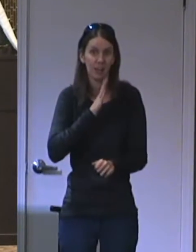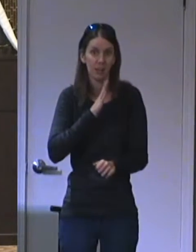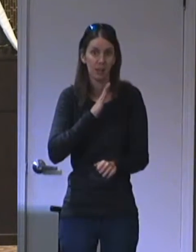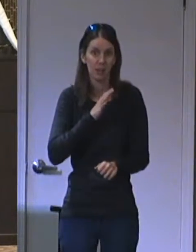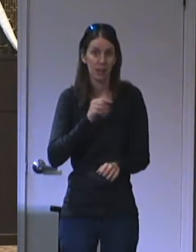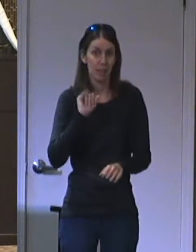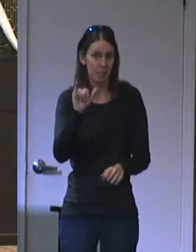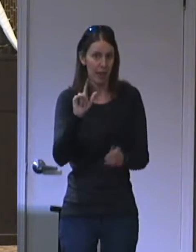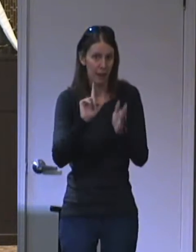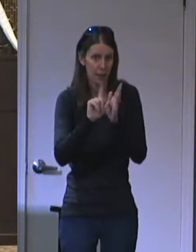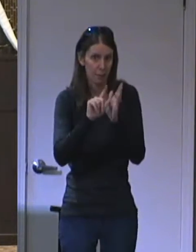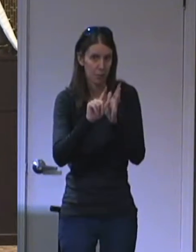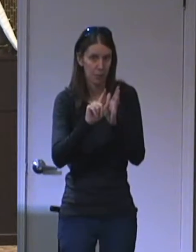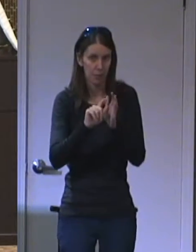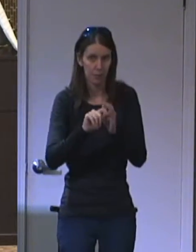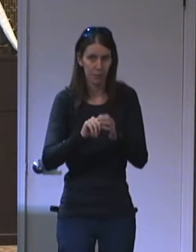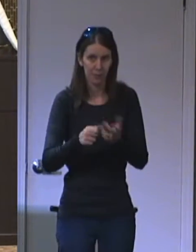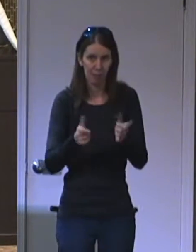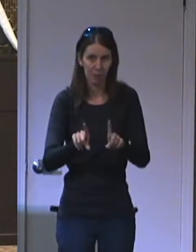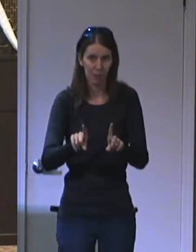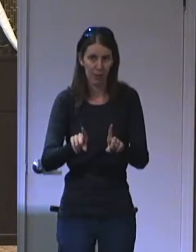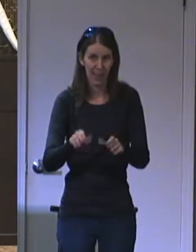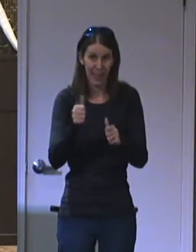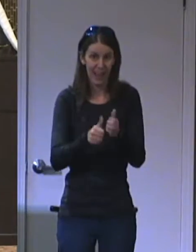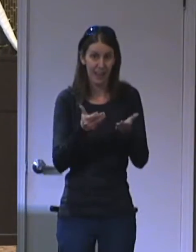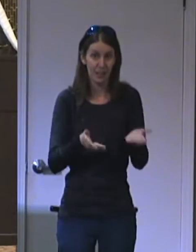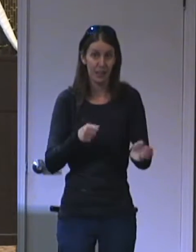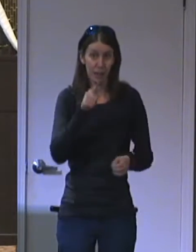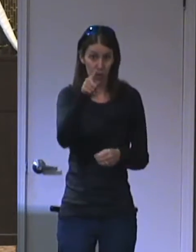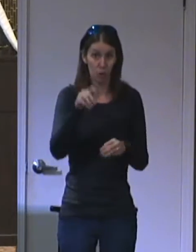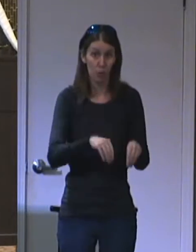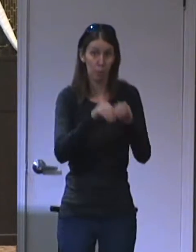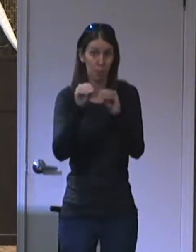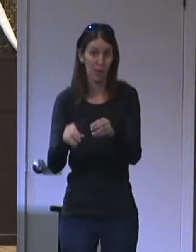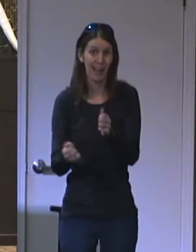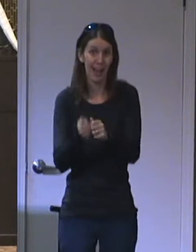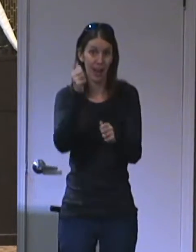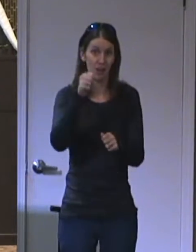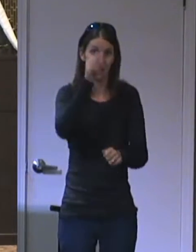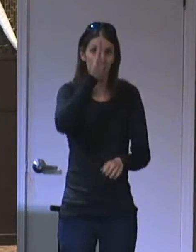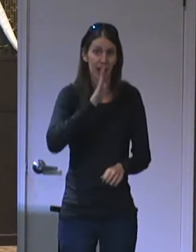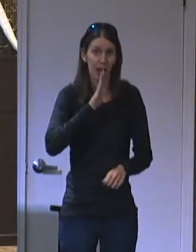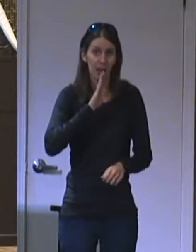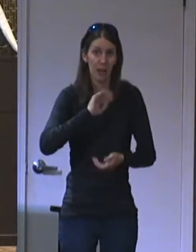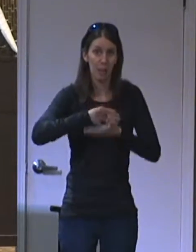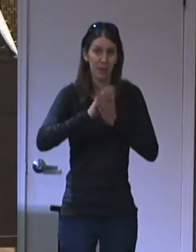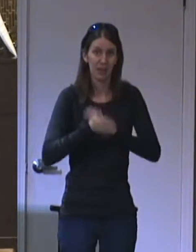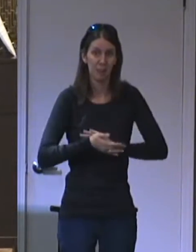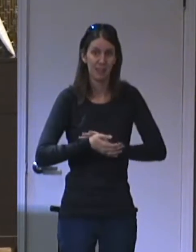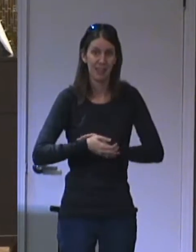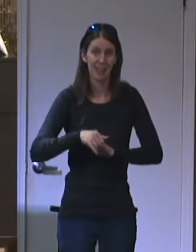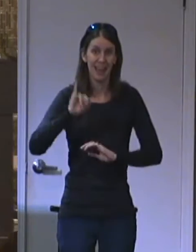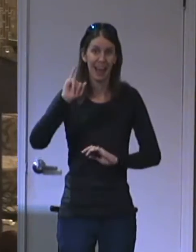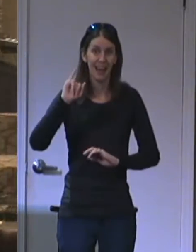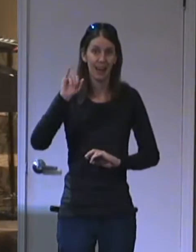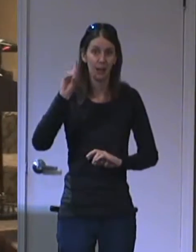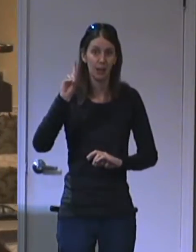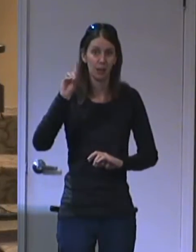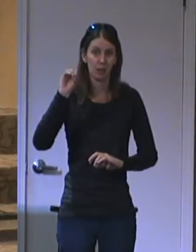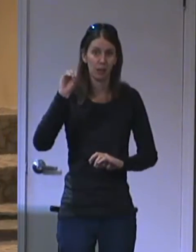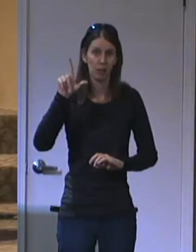that happens, you know what that becomes? Anything you put above God in your life becomes an idol.